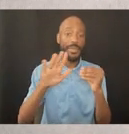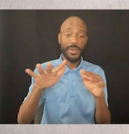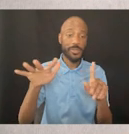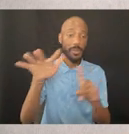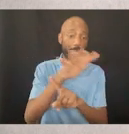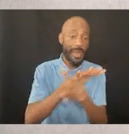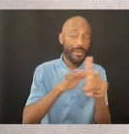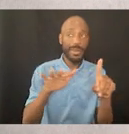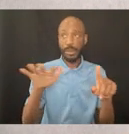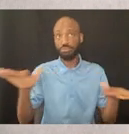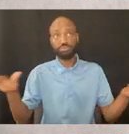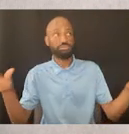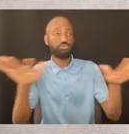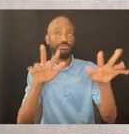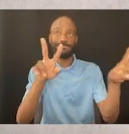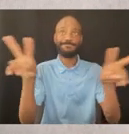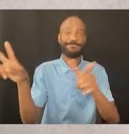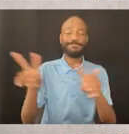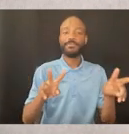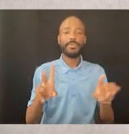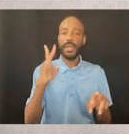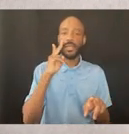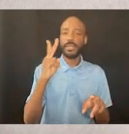work and what's involved.